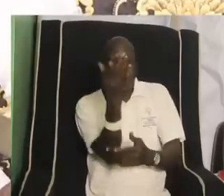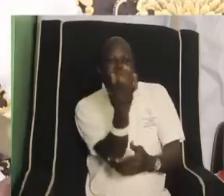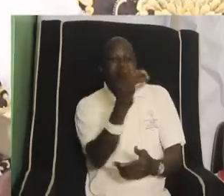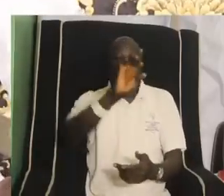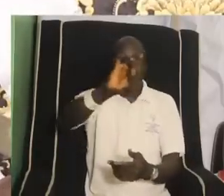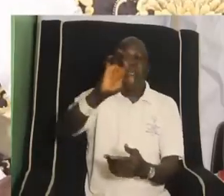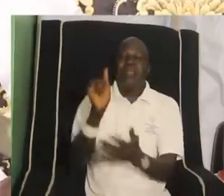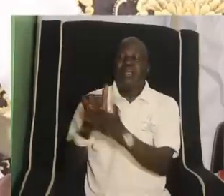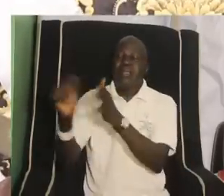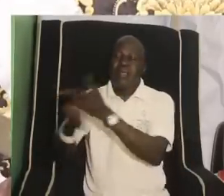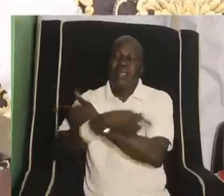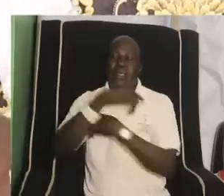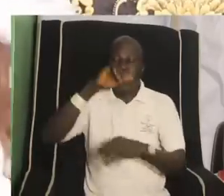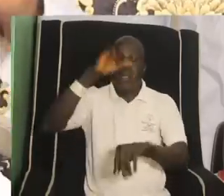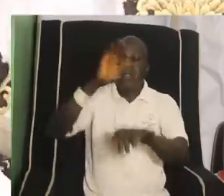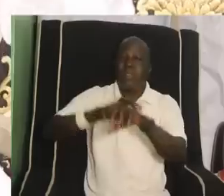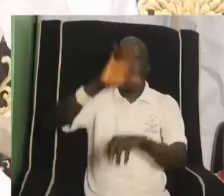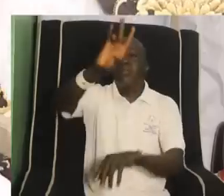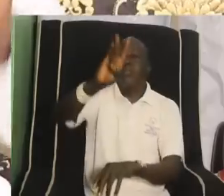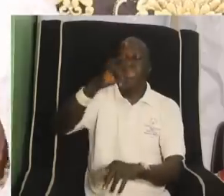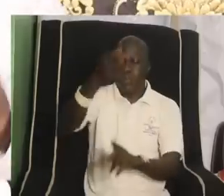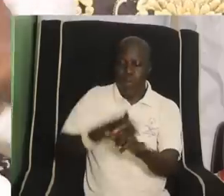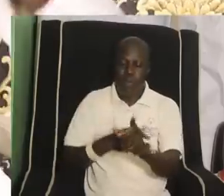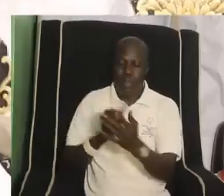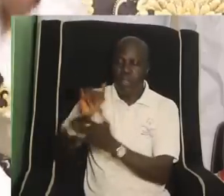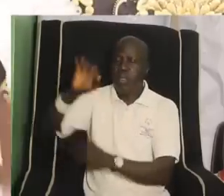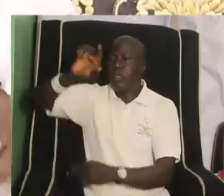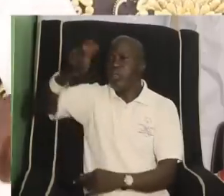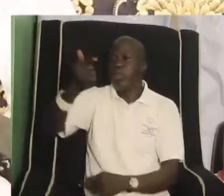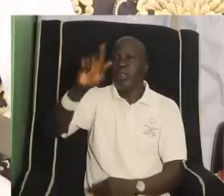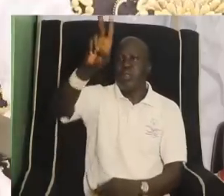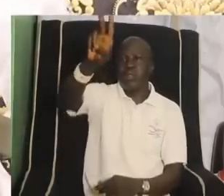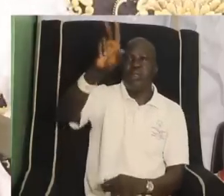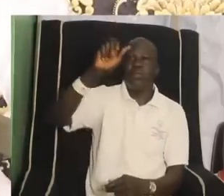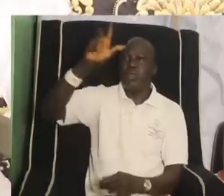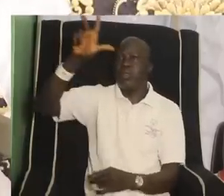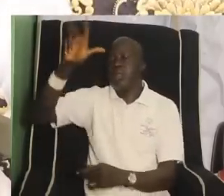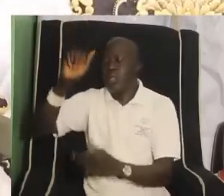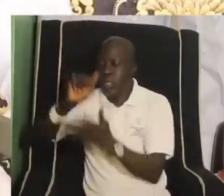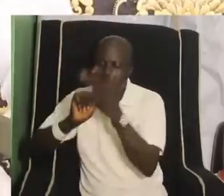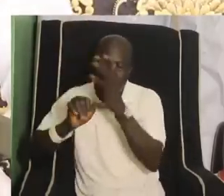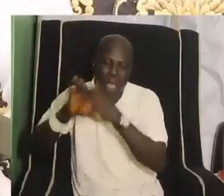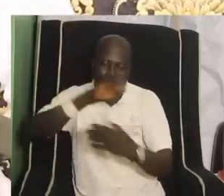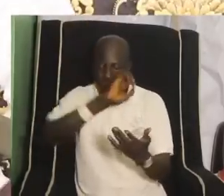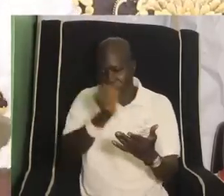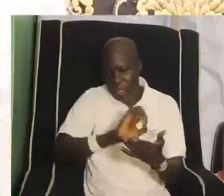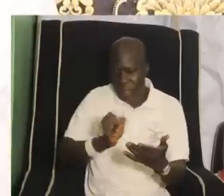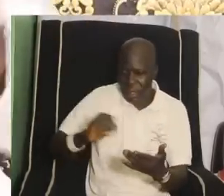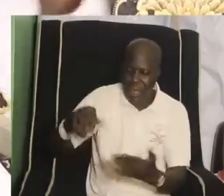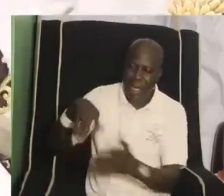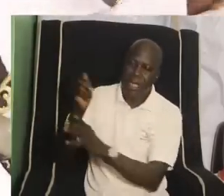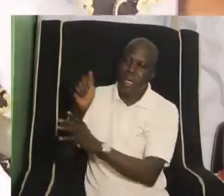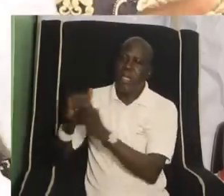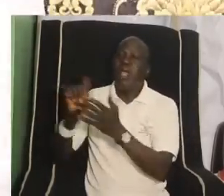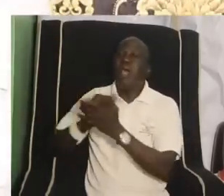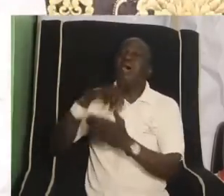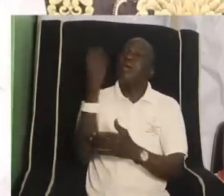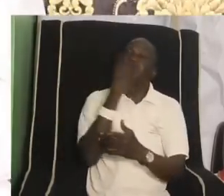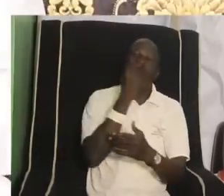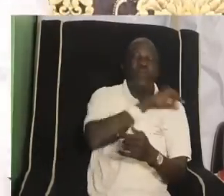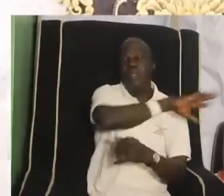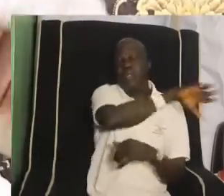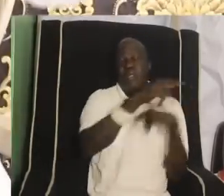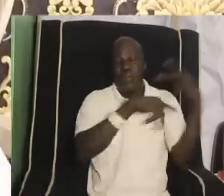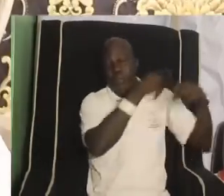28th day, the 7th month, 2023, underlining.